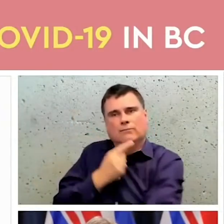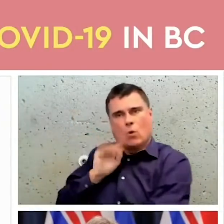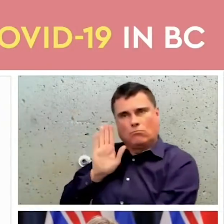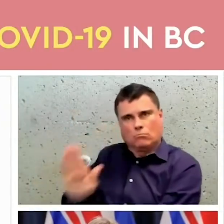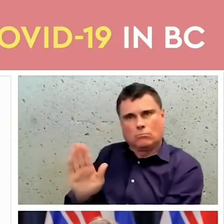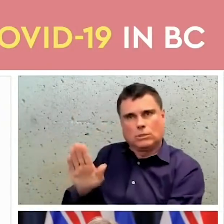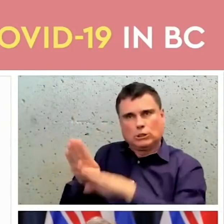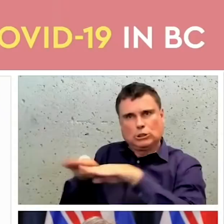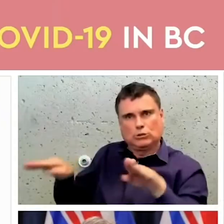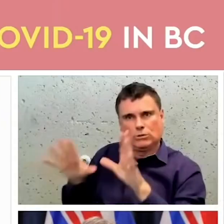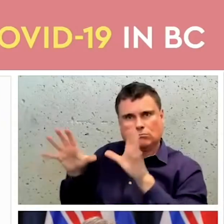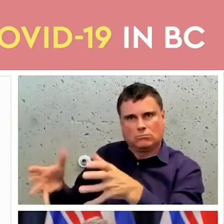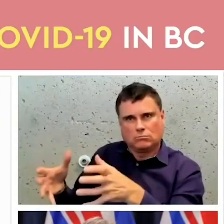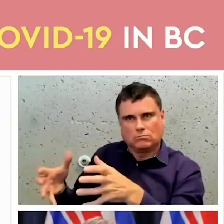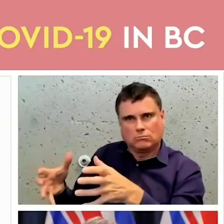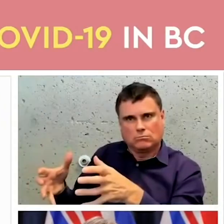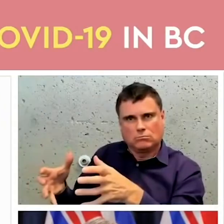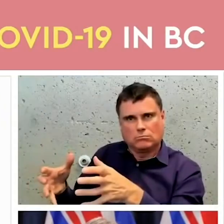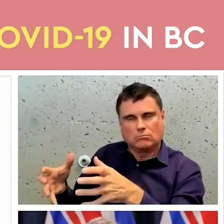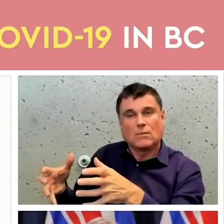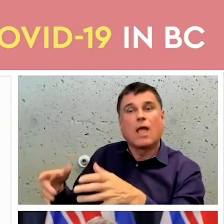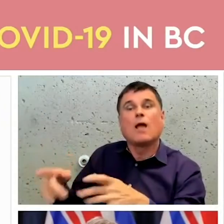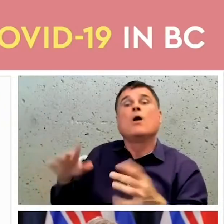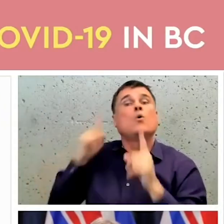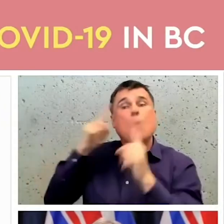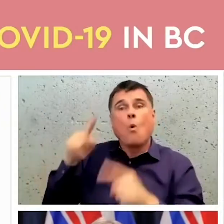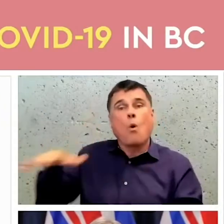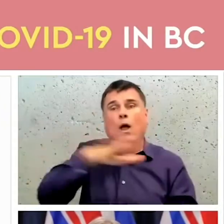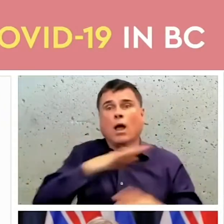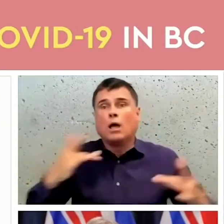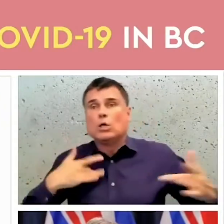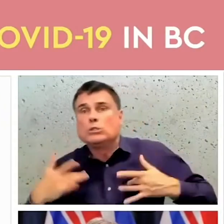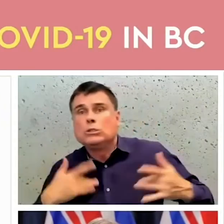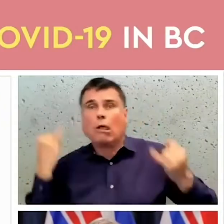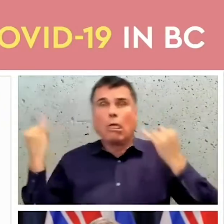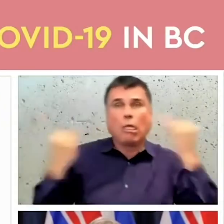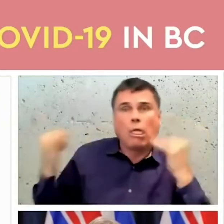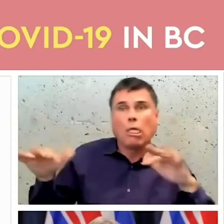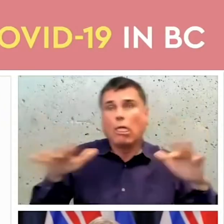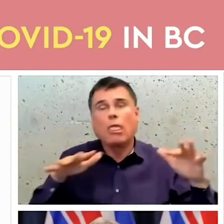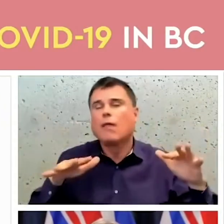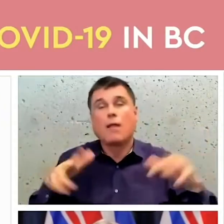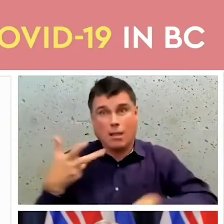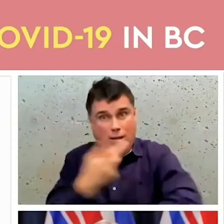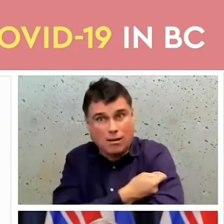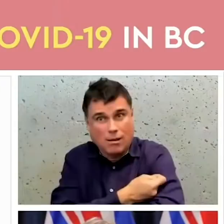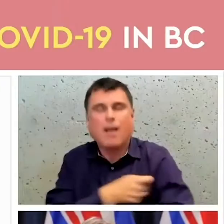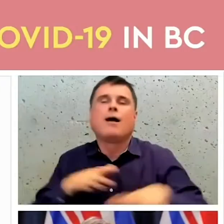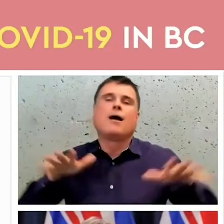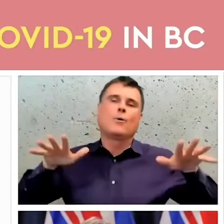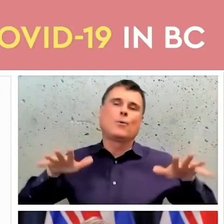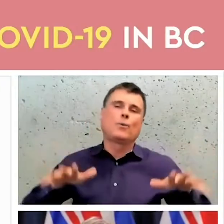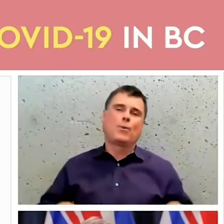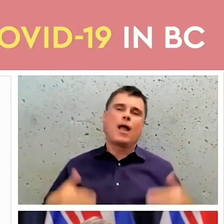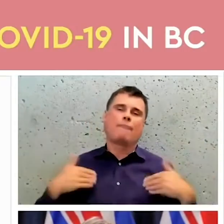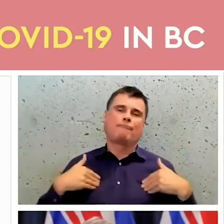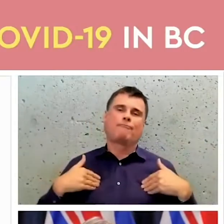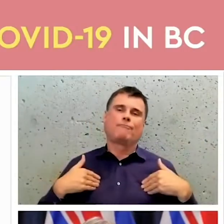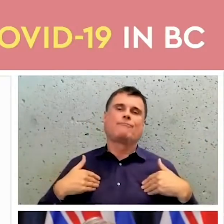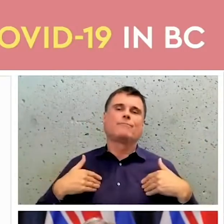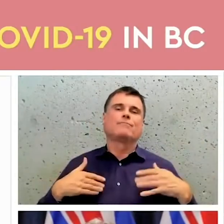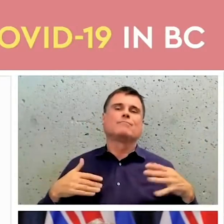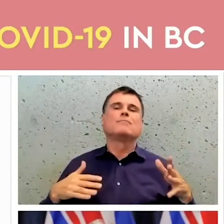are comfortable, that there's room for children and their parents and other family members, and that they have the time that's needed to